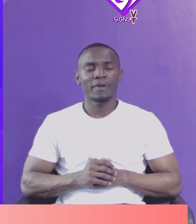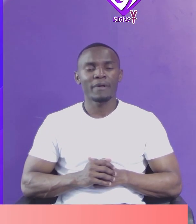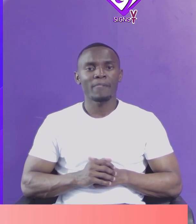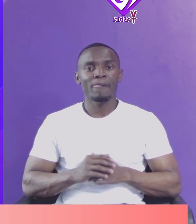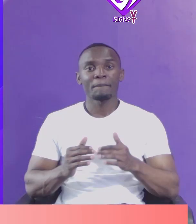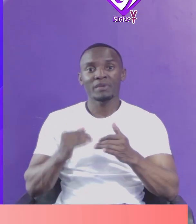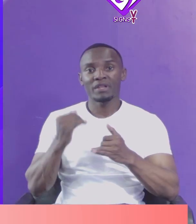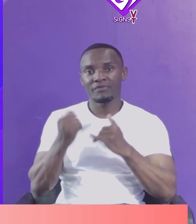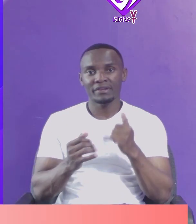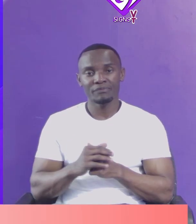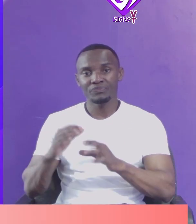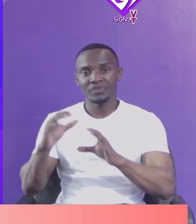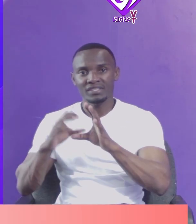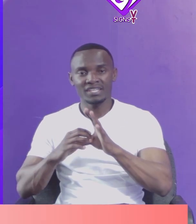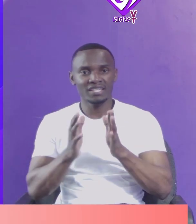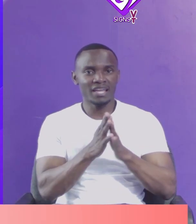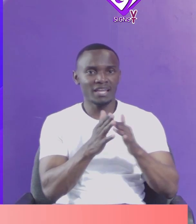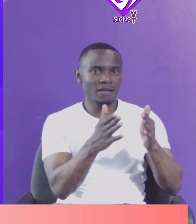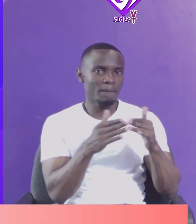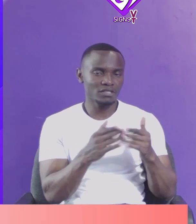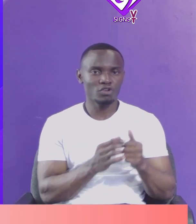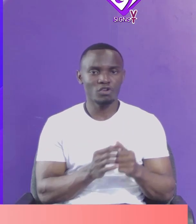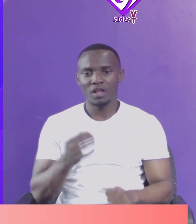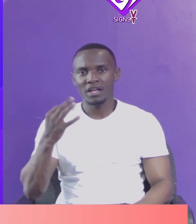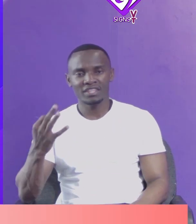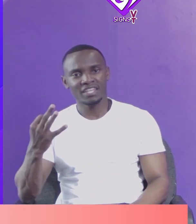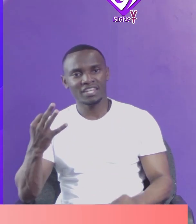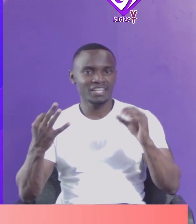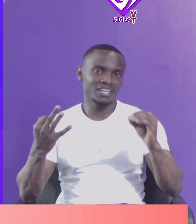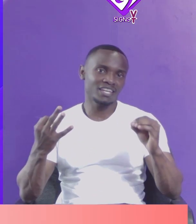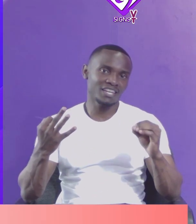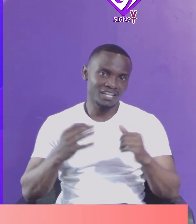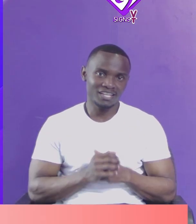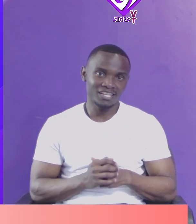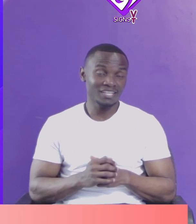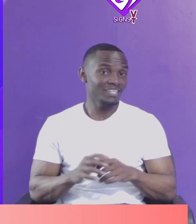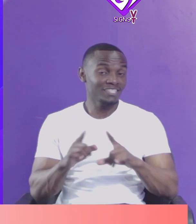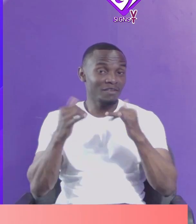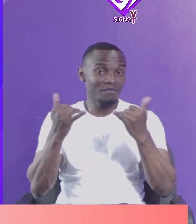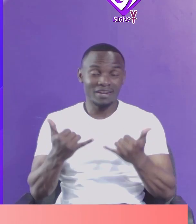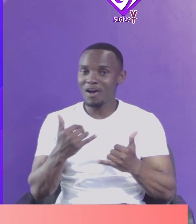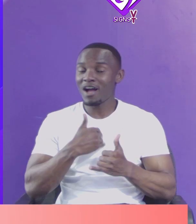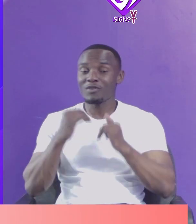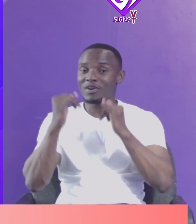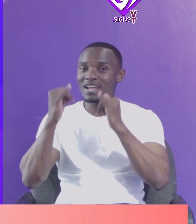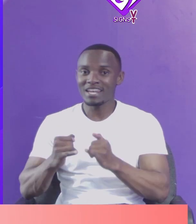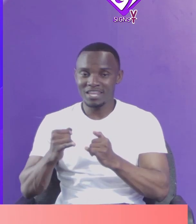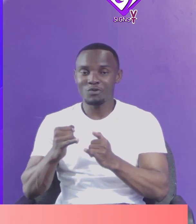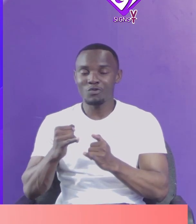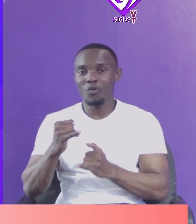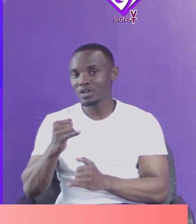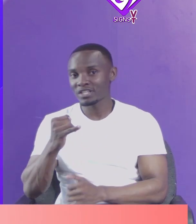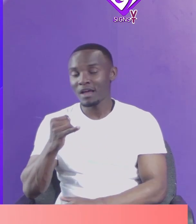Chelsea, Barcelona, 3-0 win versus Barcelona. And there's a new kid on the block. William